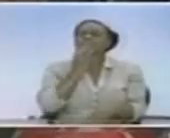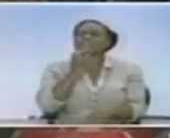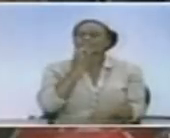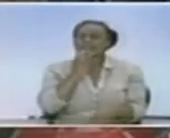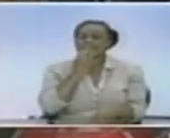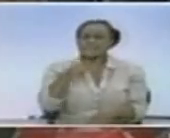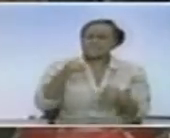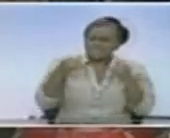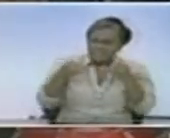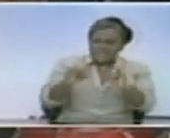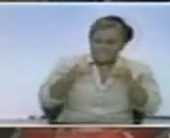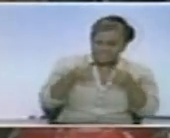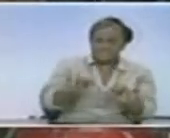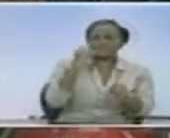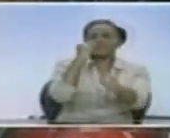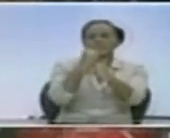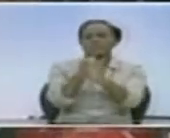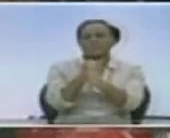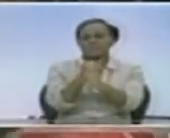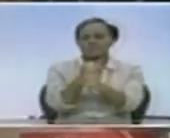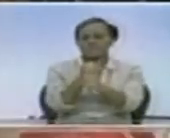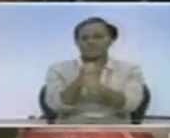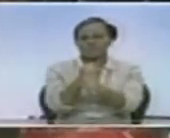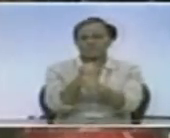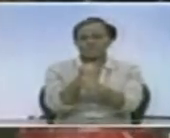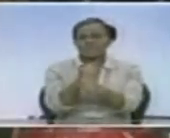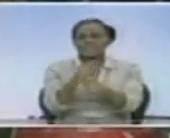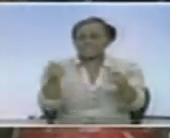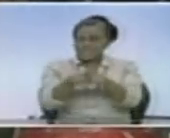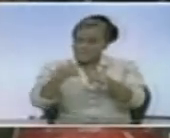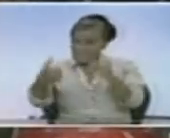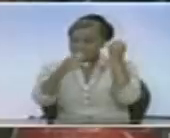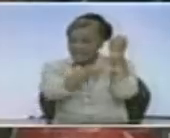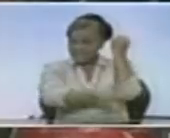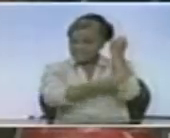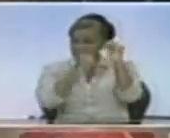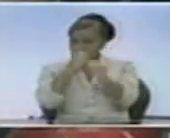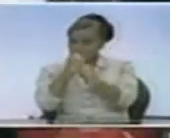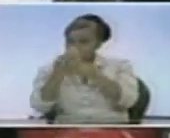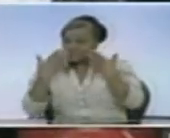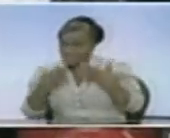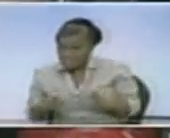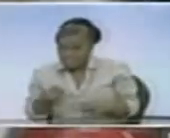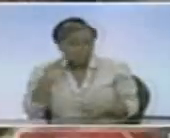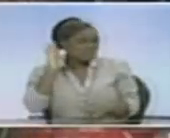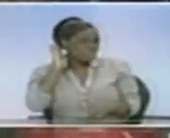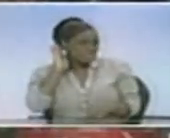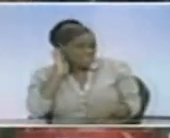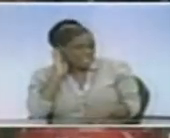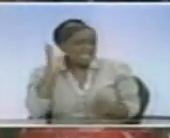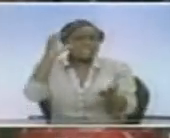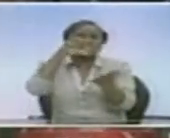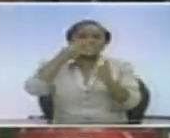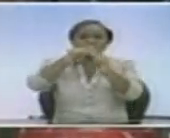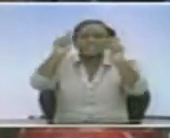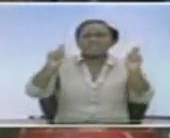striving to do. And some countries are doing it. You never hear cases of tribalism